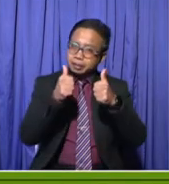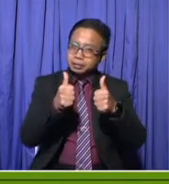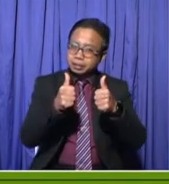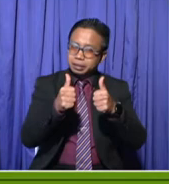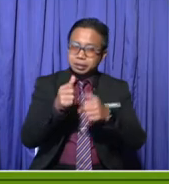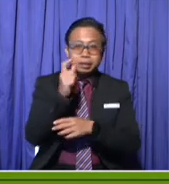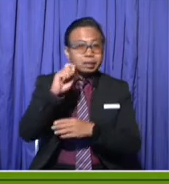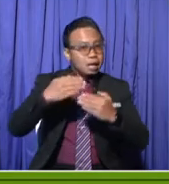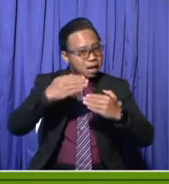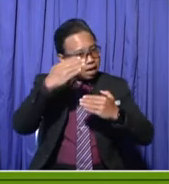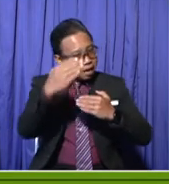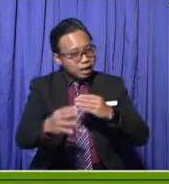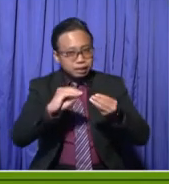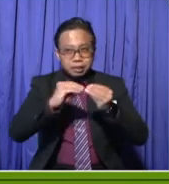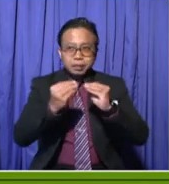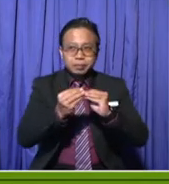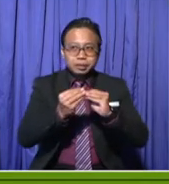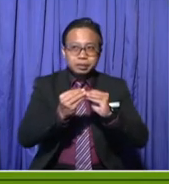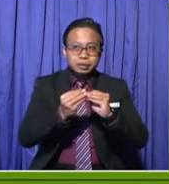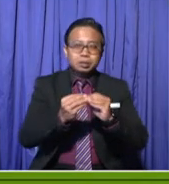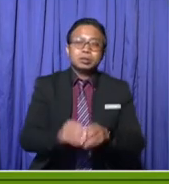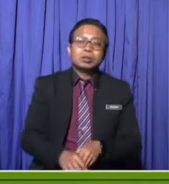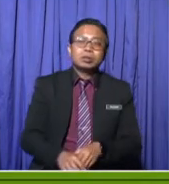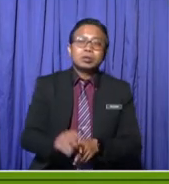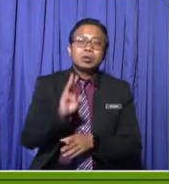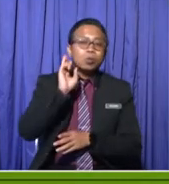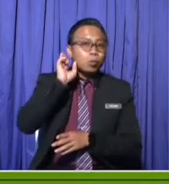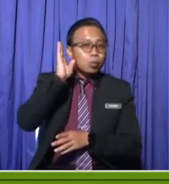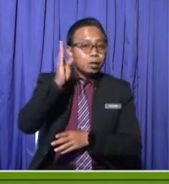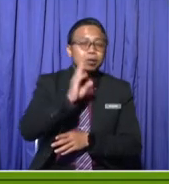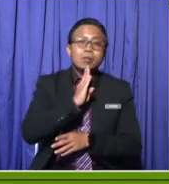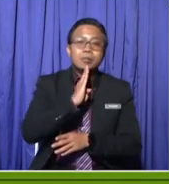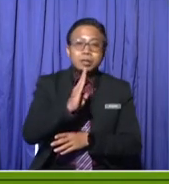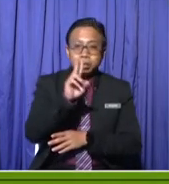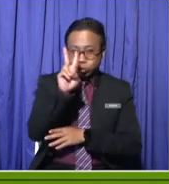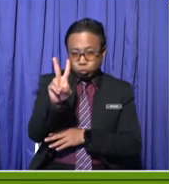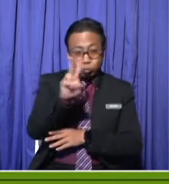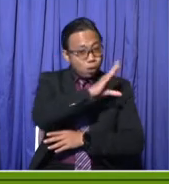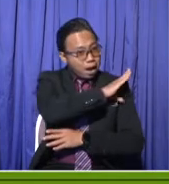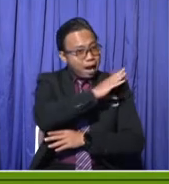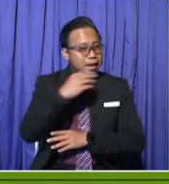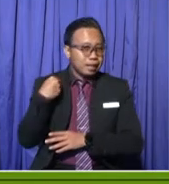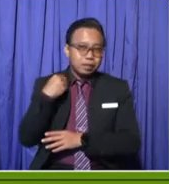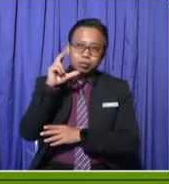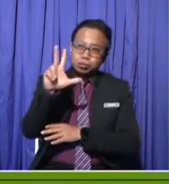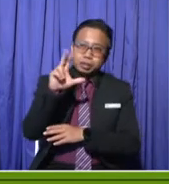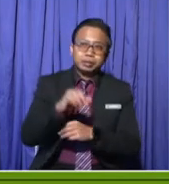Excellent! The next two numbers will be 2 and 3.